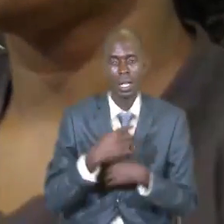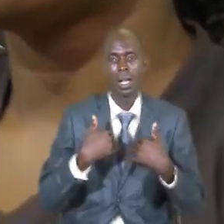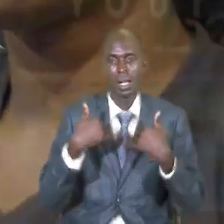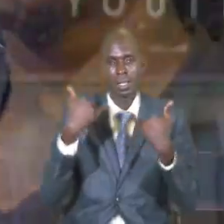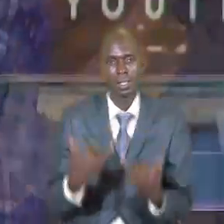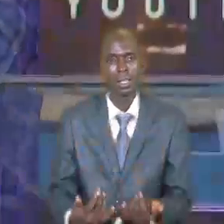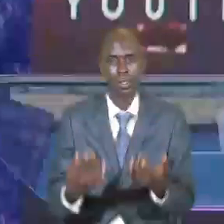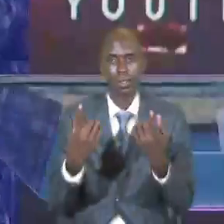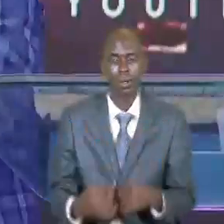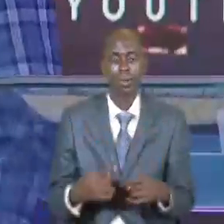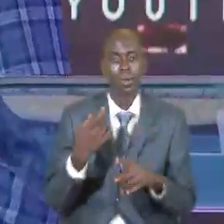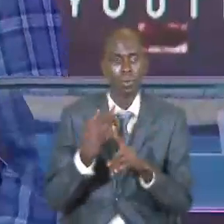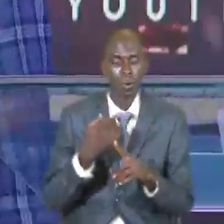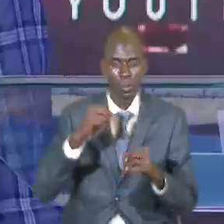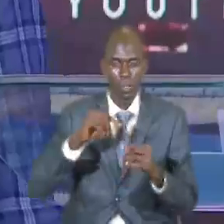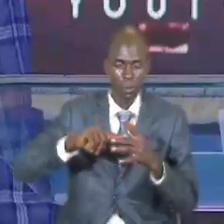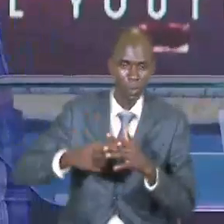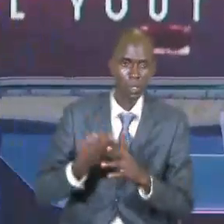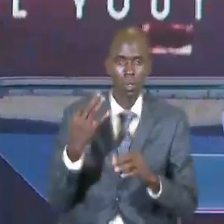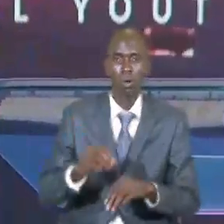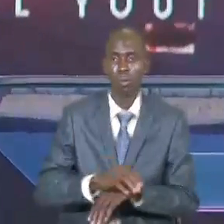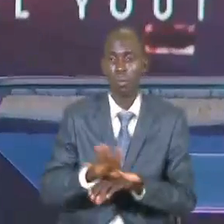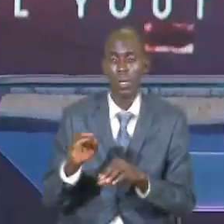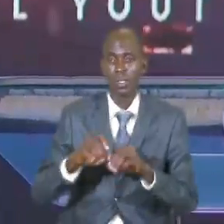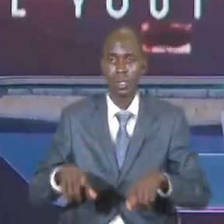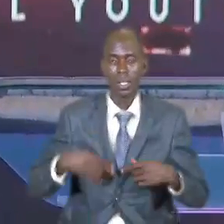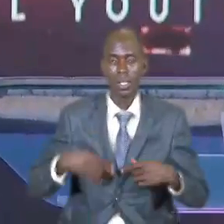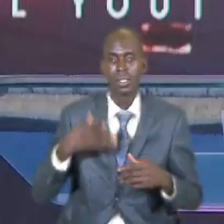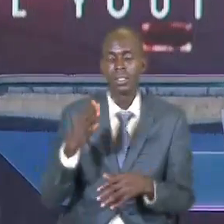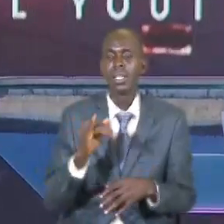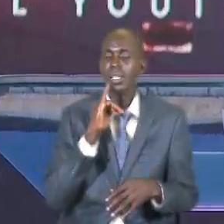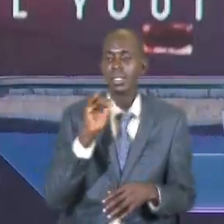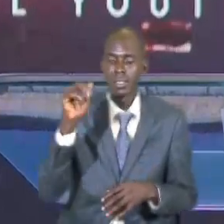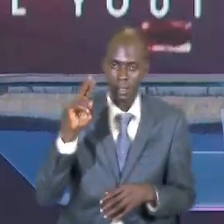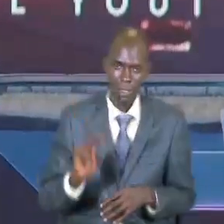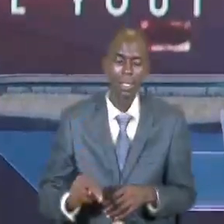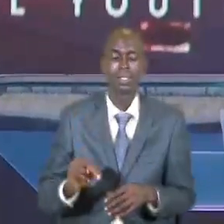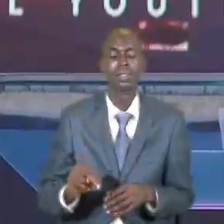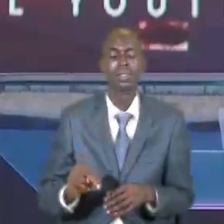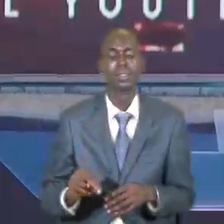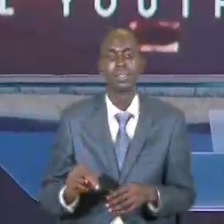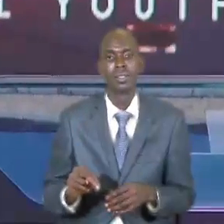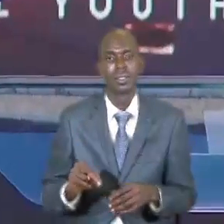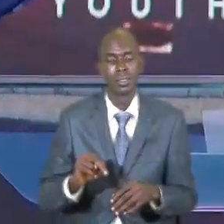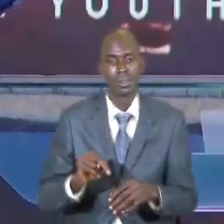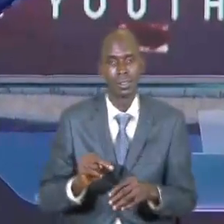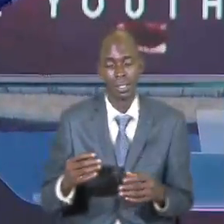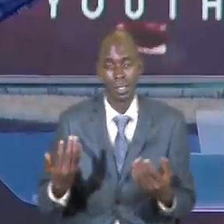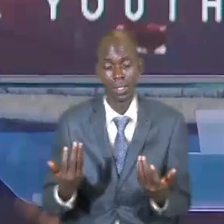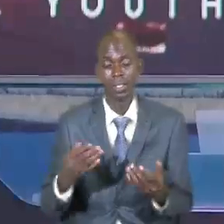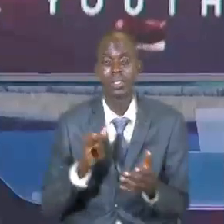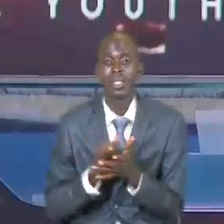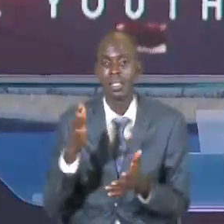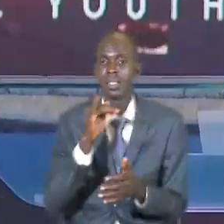impact in your life, there is an interruption. And he touched the coffin, and that interruption brought new